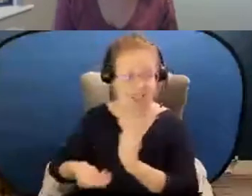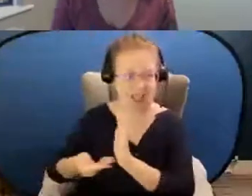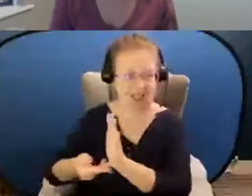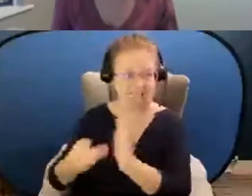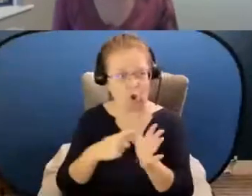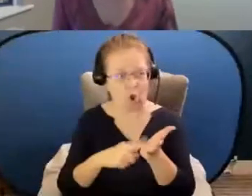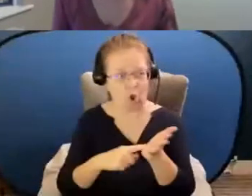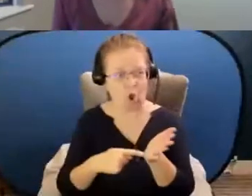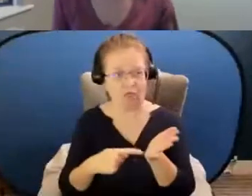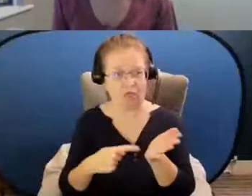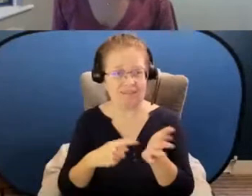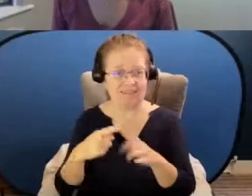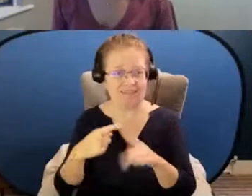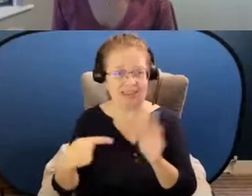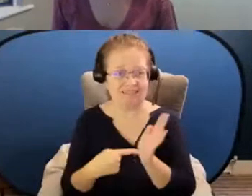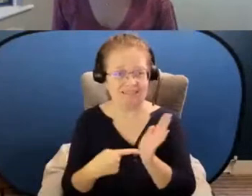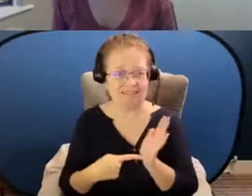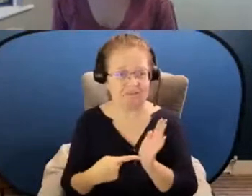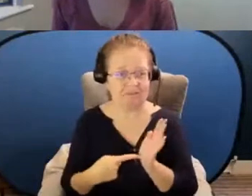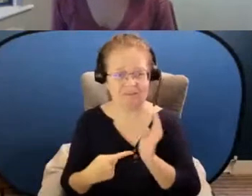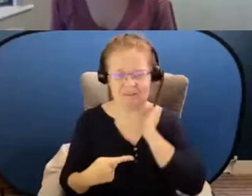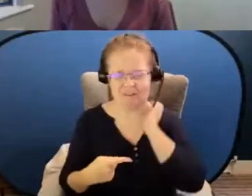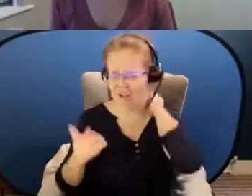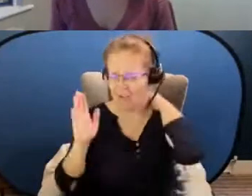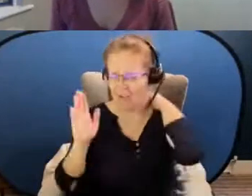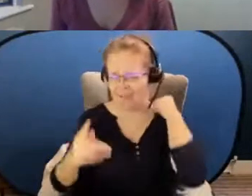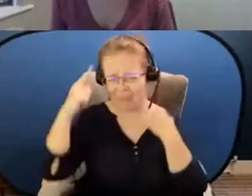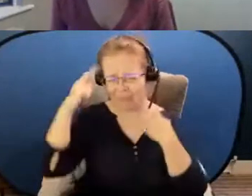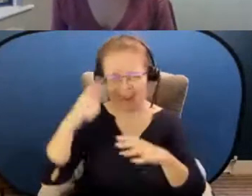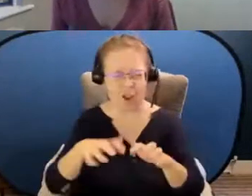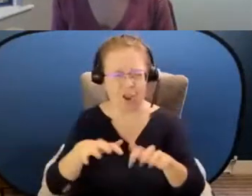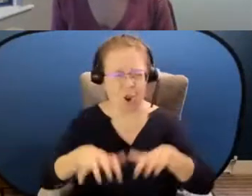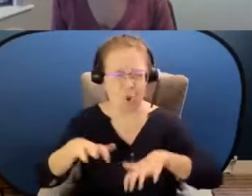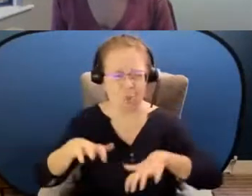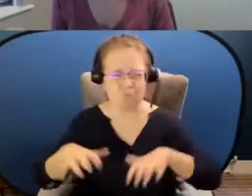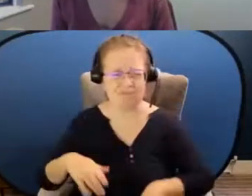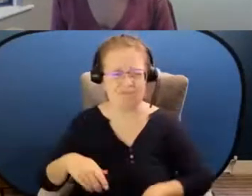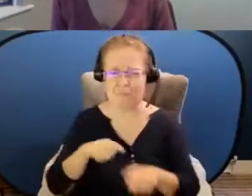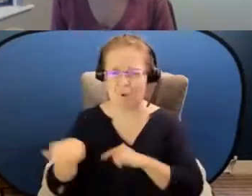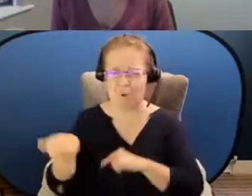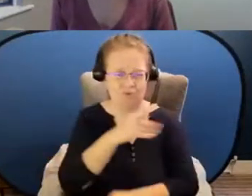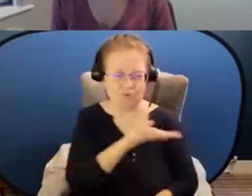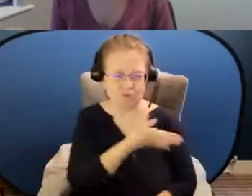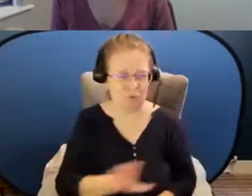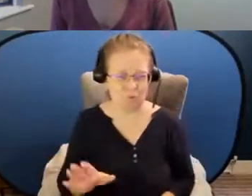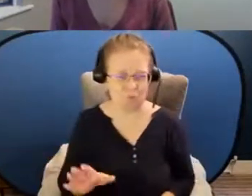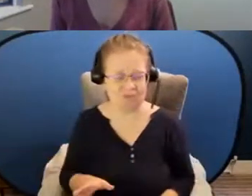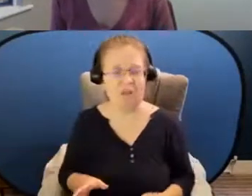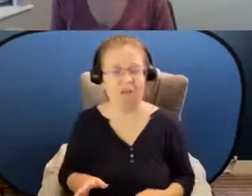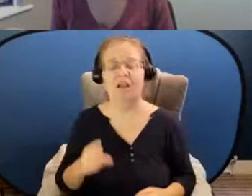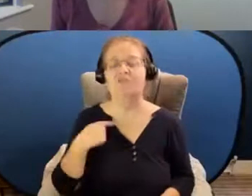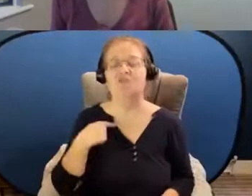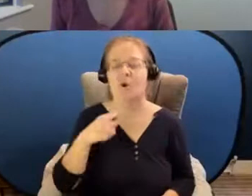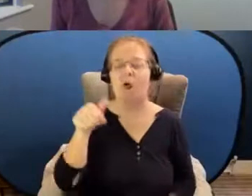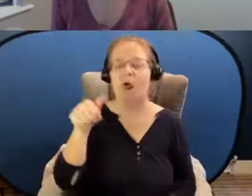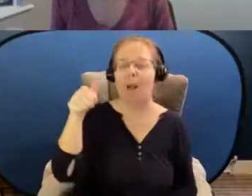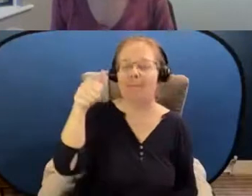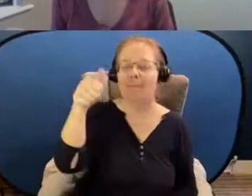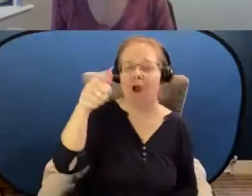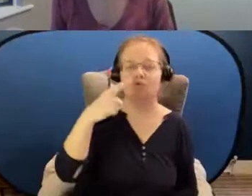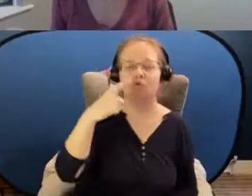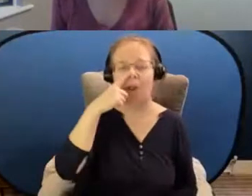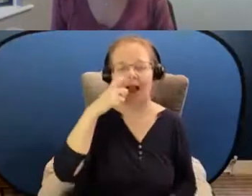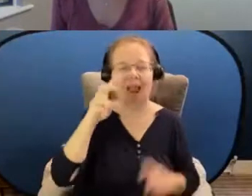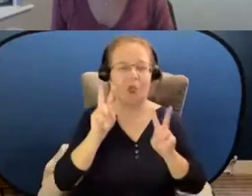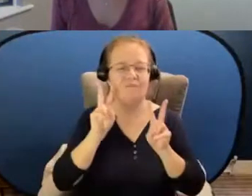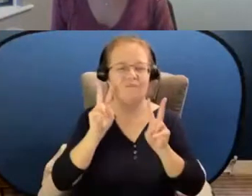text? But right now you have to look at code most of the time and no one's going to do that. So exposing that with just a little button where people can view that,